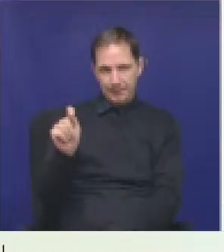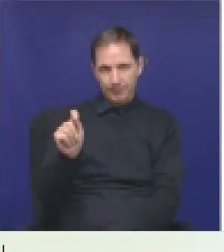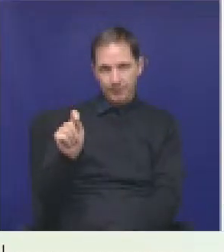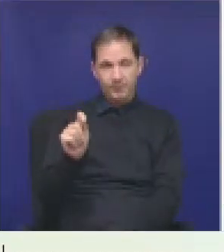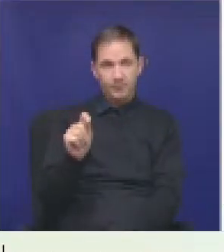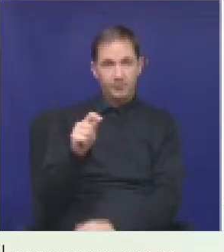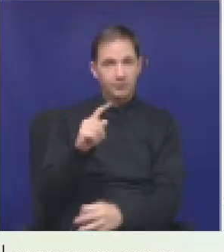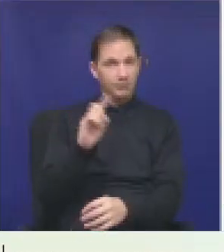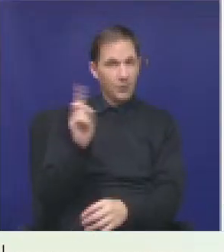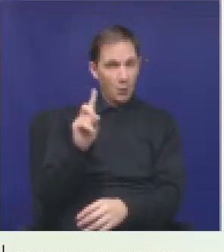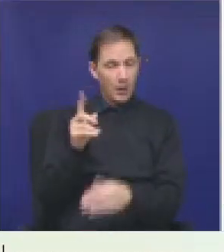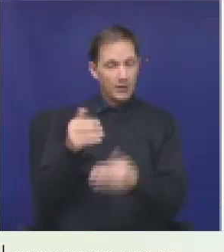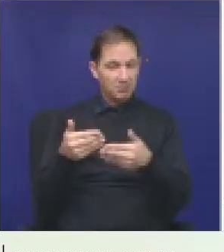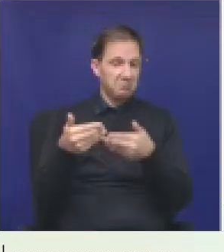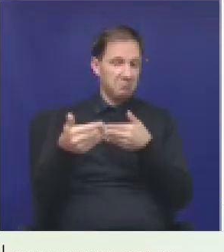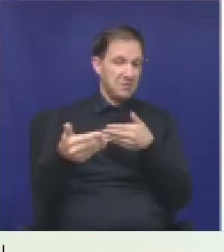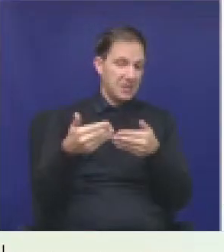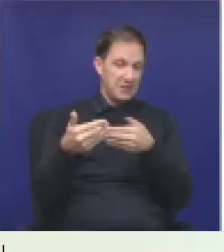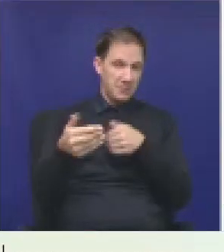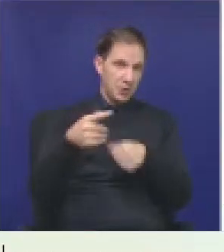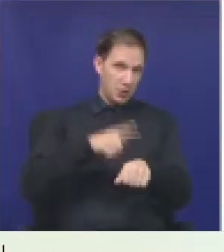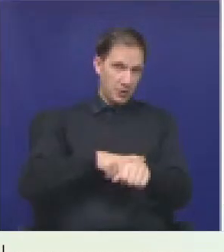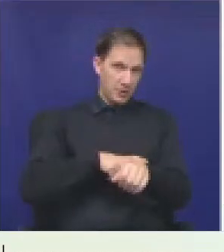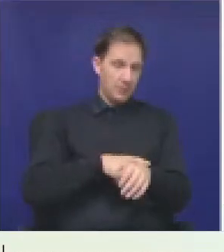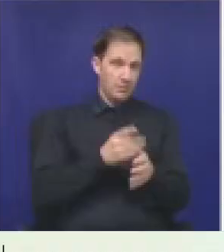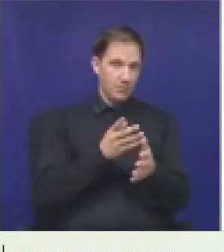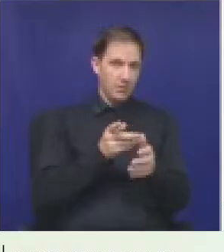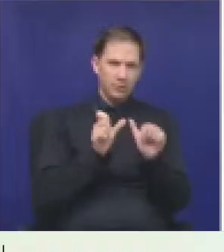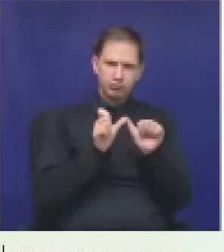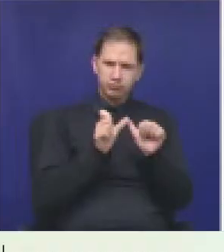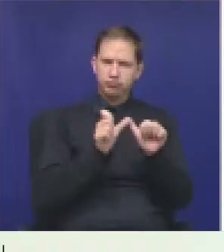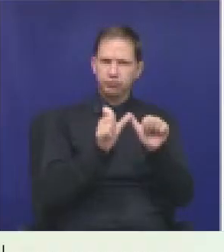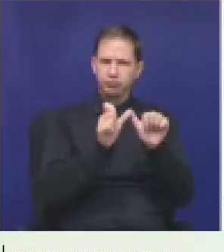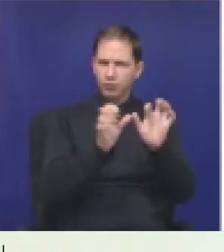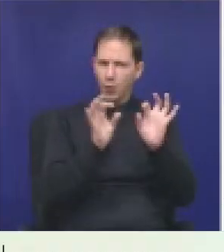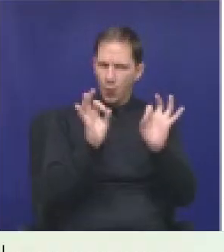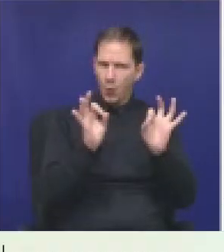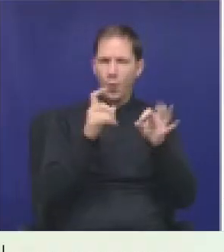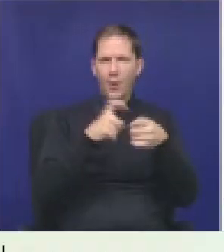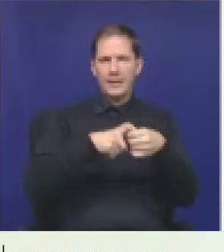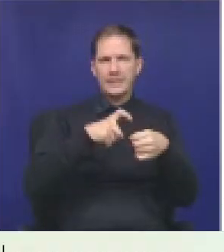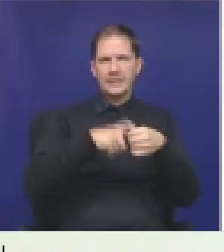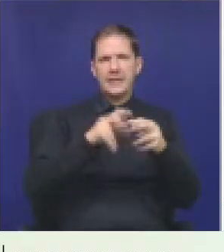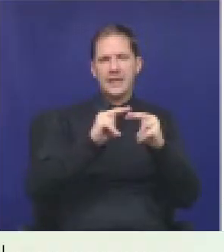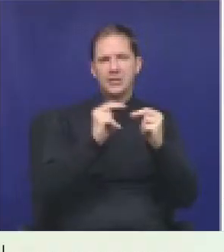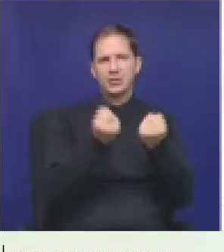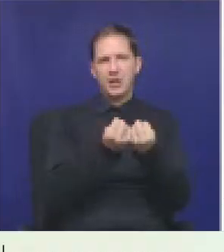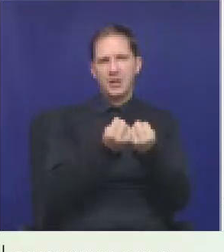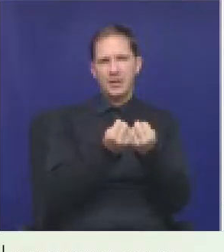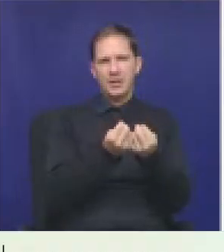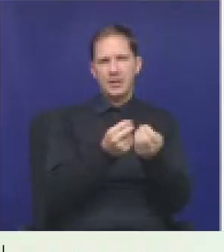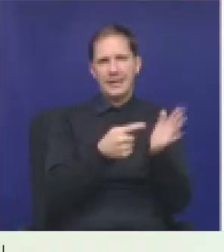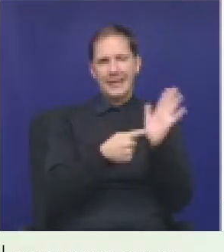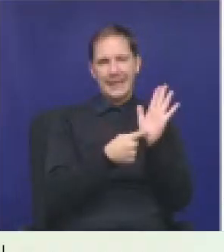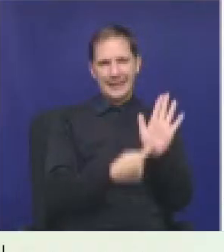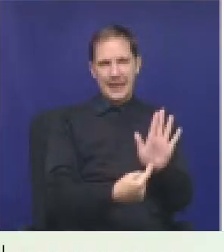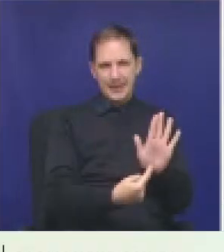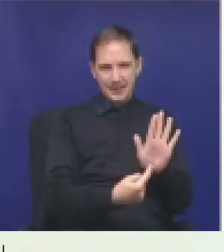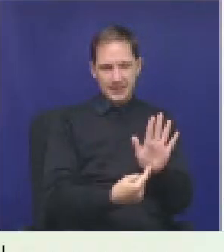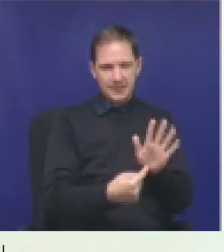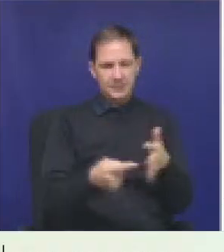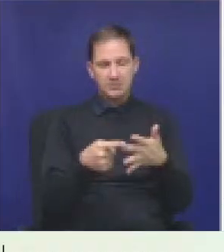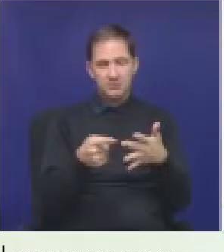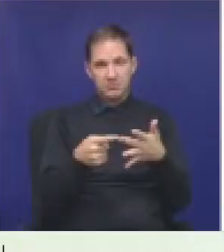priorities over the medium term: sustaining the quality of national indicators, driving statistical reform